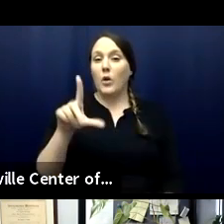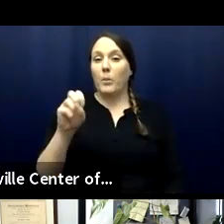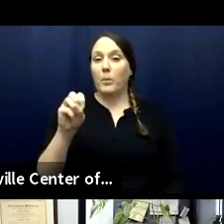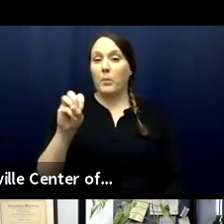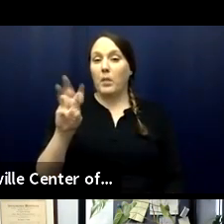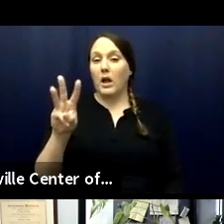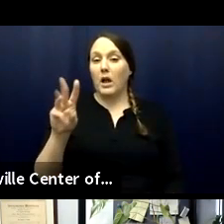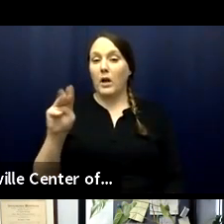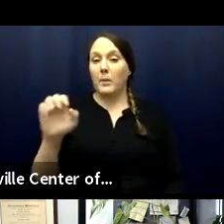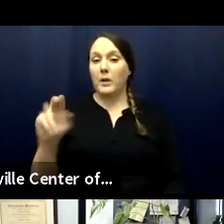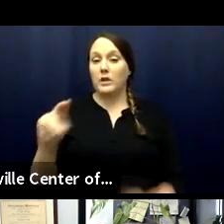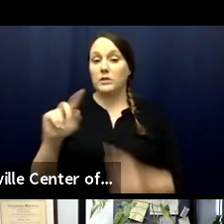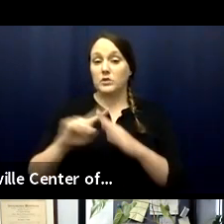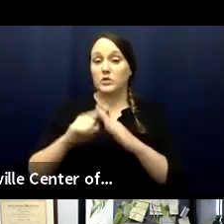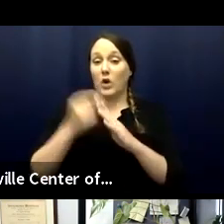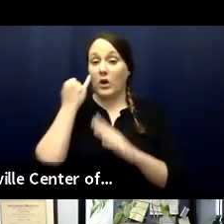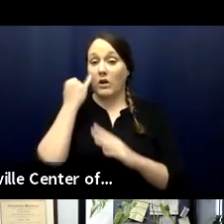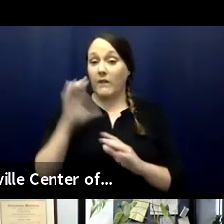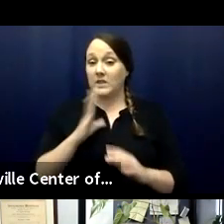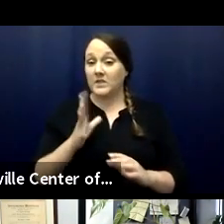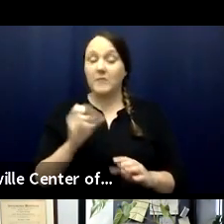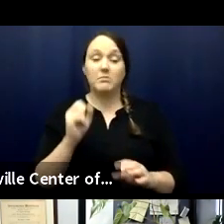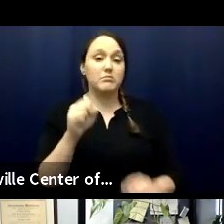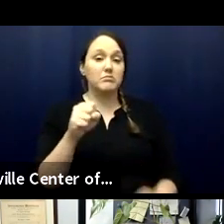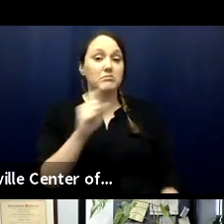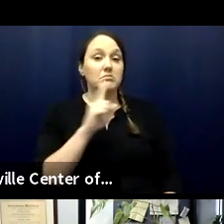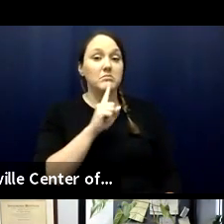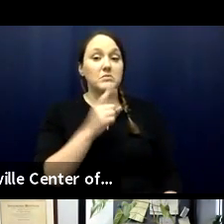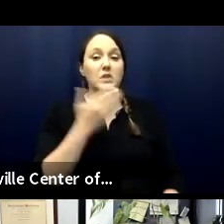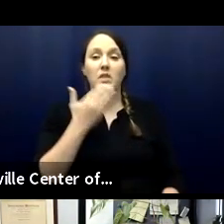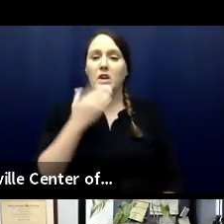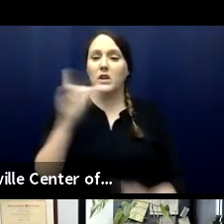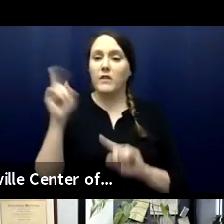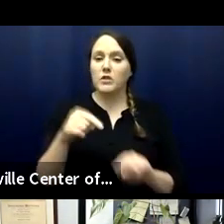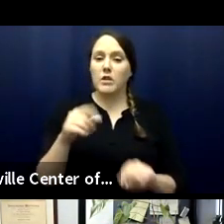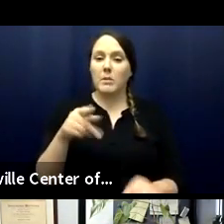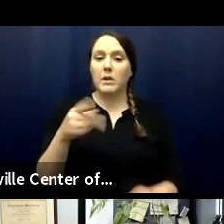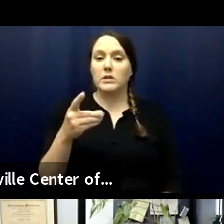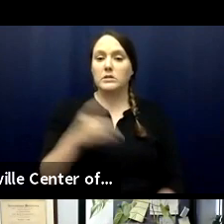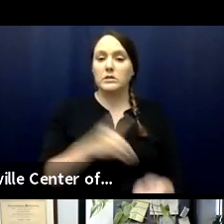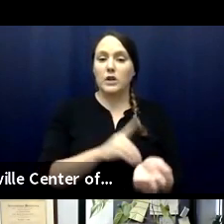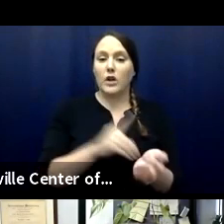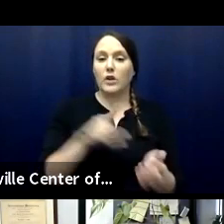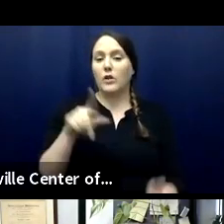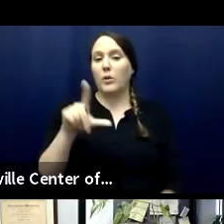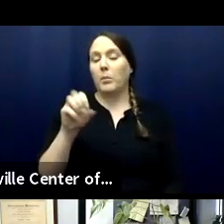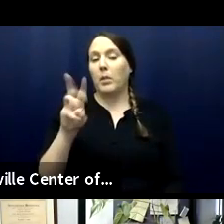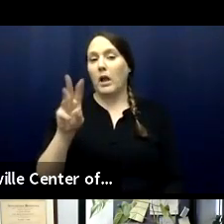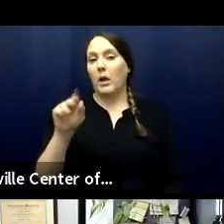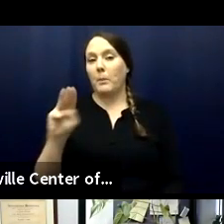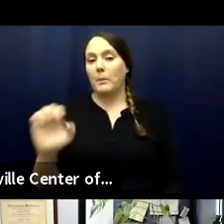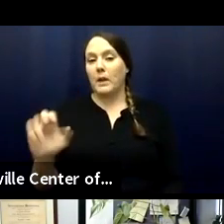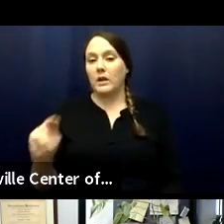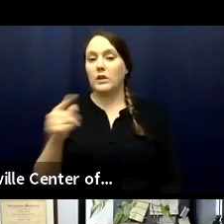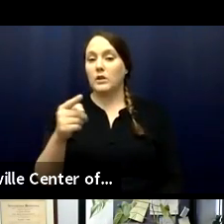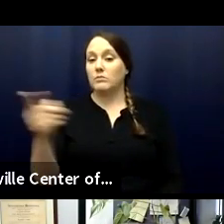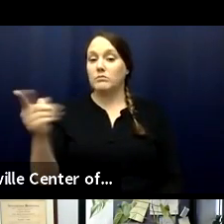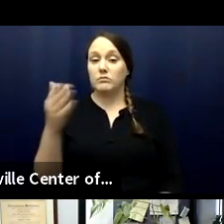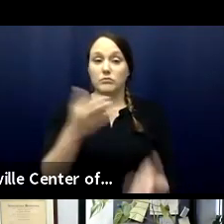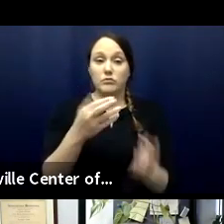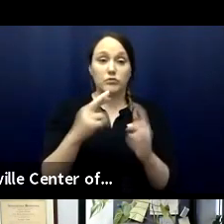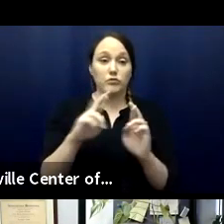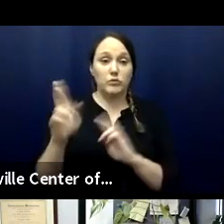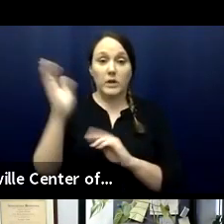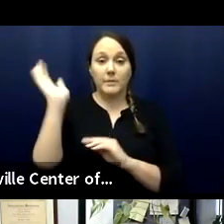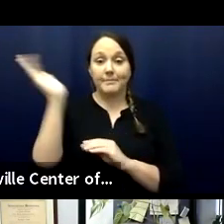okay. Sure, that'll be fine. Thank you for your attendance, Dr. Plowman, and go ahead, you have the floor.